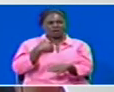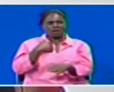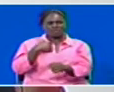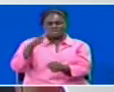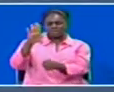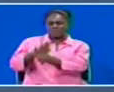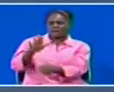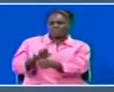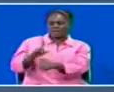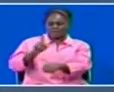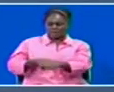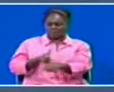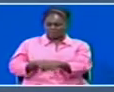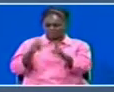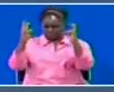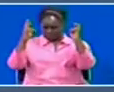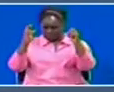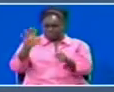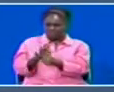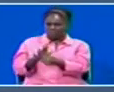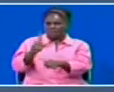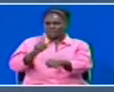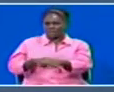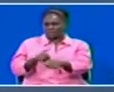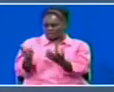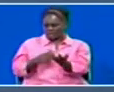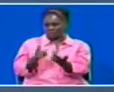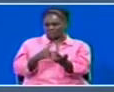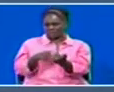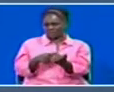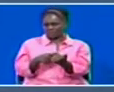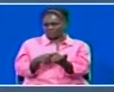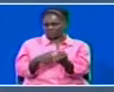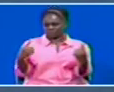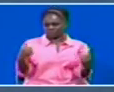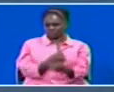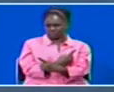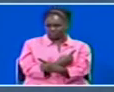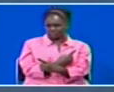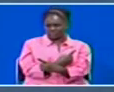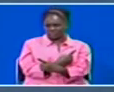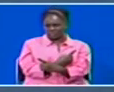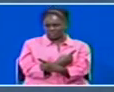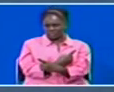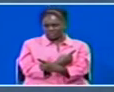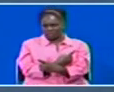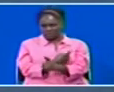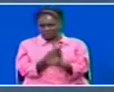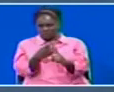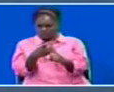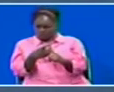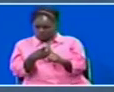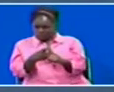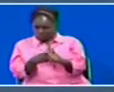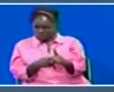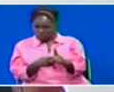of numbers, and apparently the tyranny of numbers has somehow dissipated. Now, from just even from